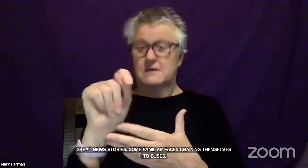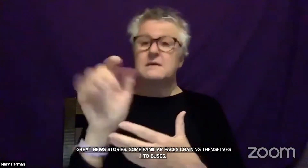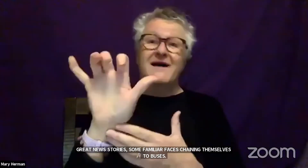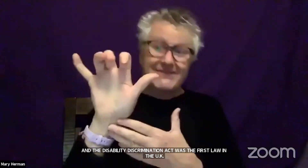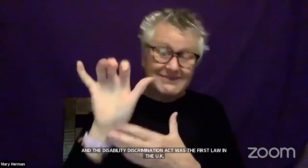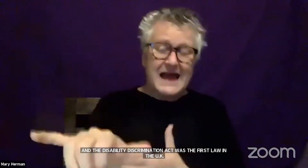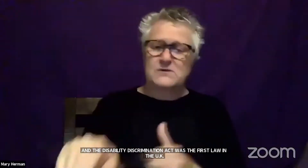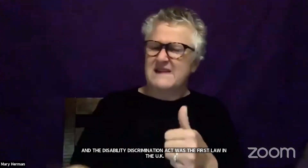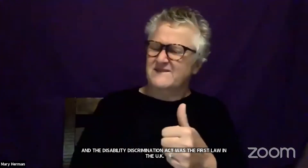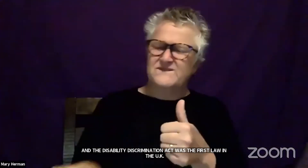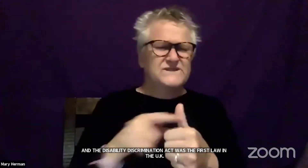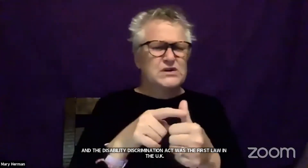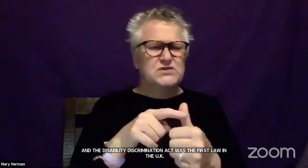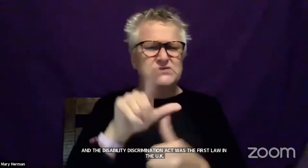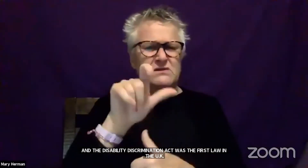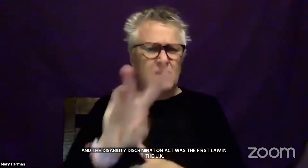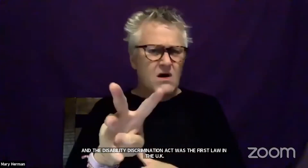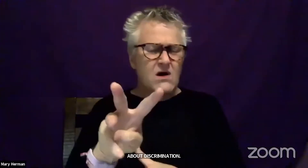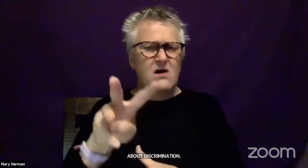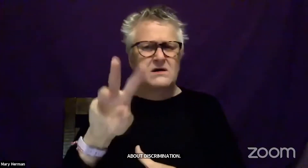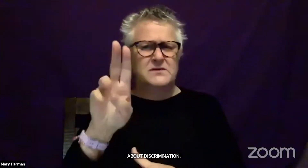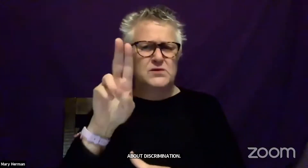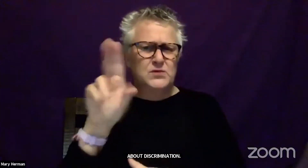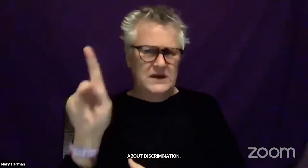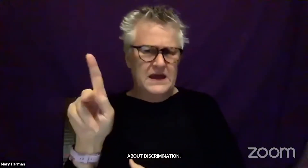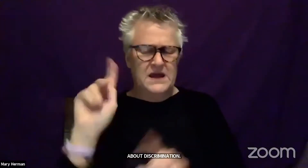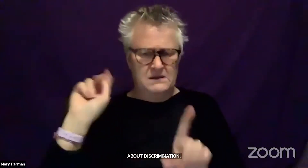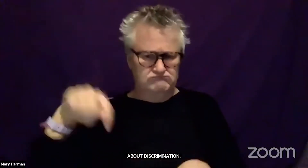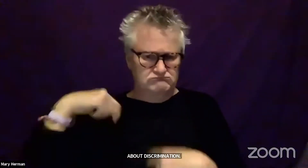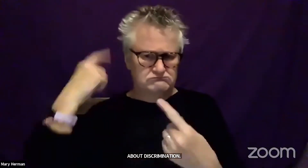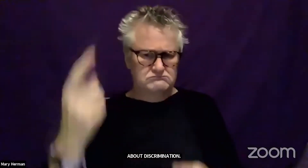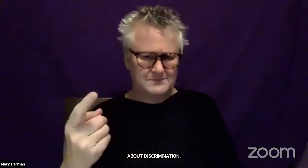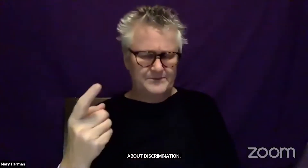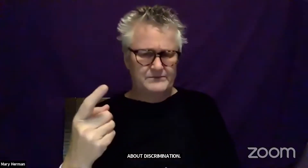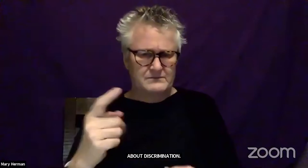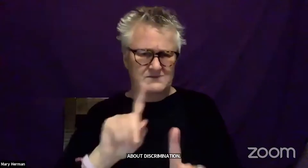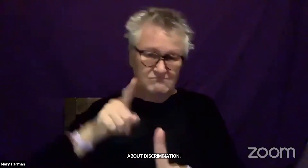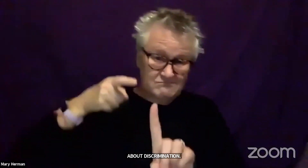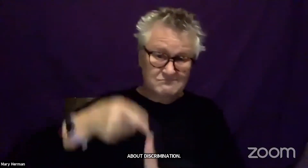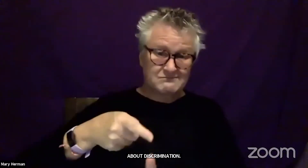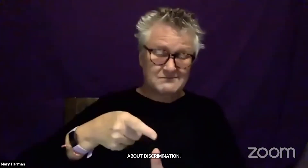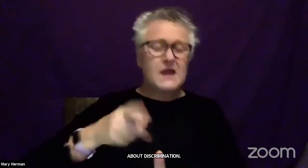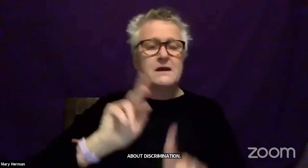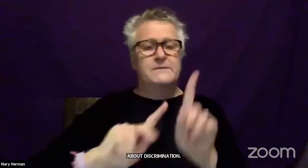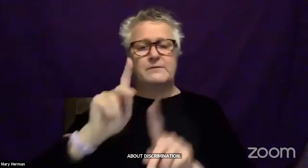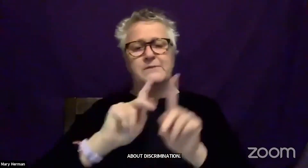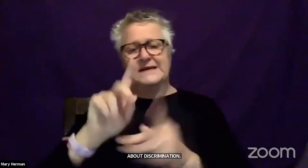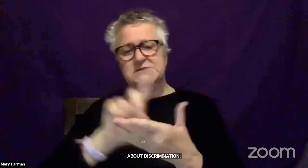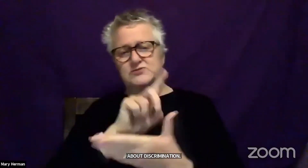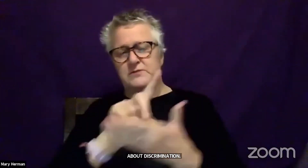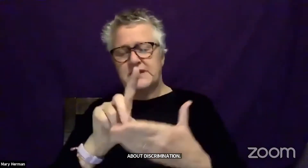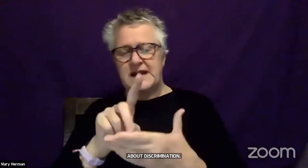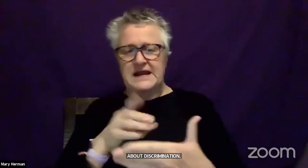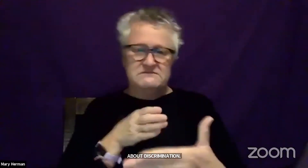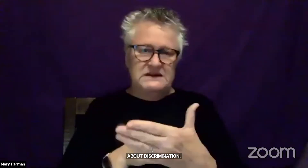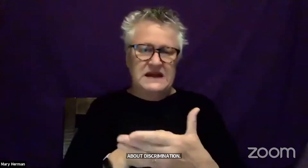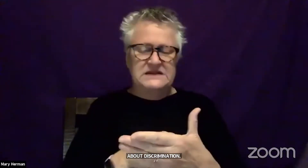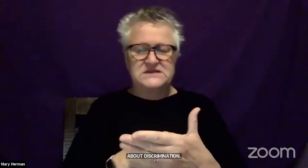about discrimination. It was about, people being discriminated against in work